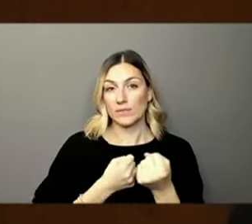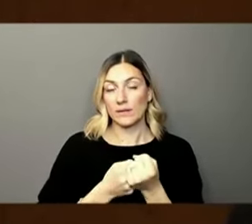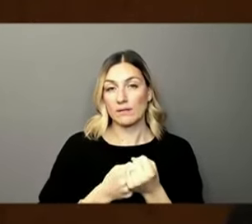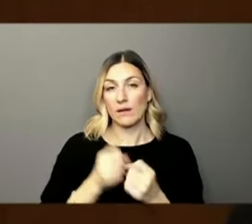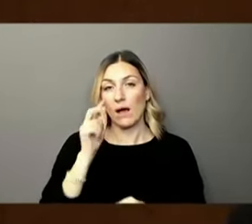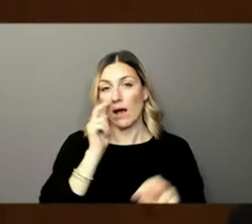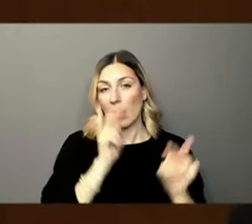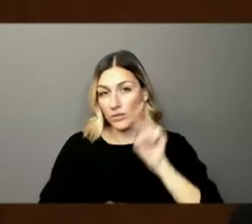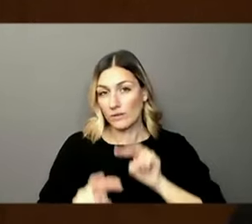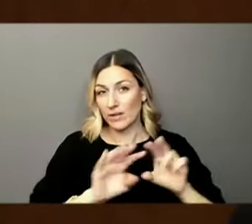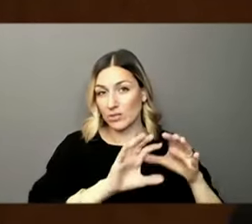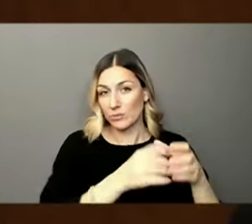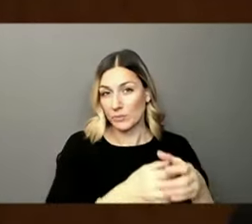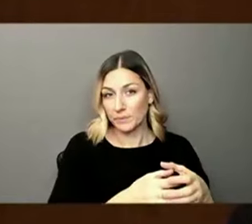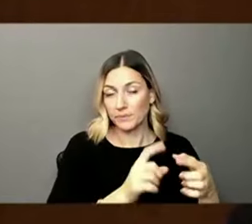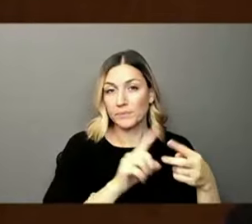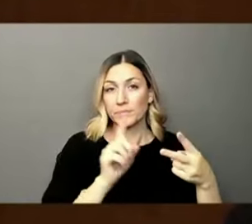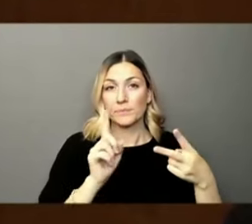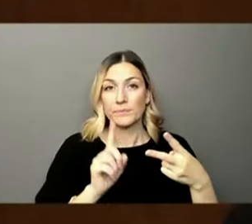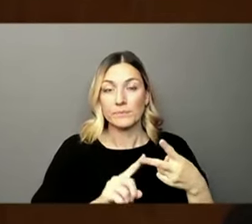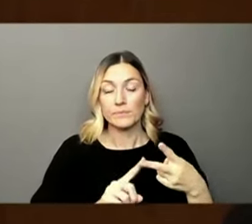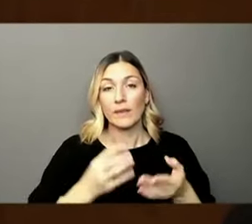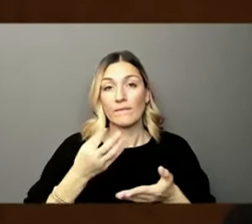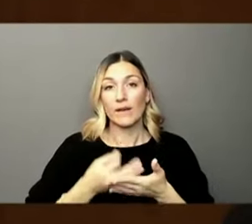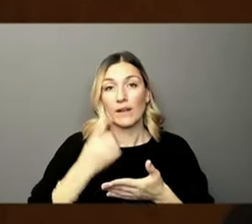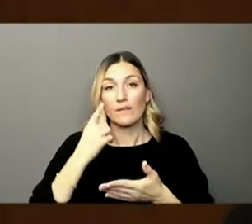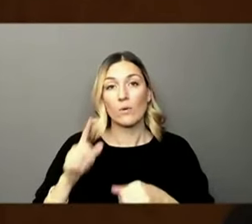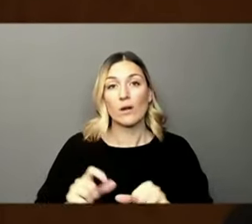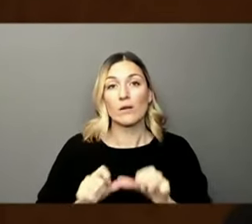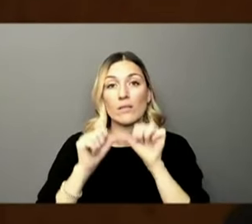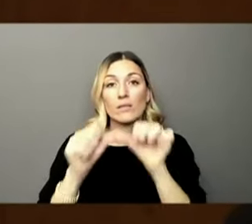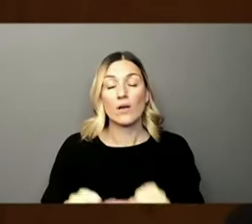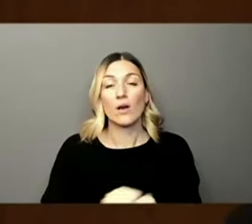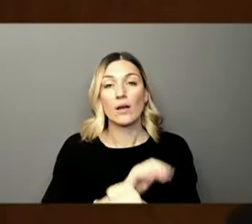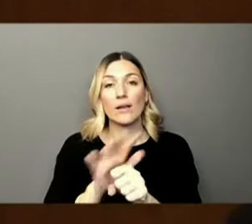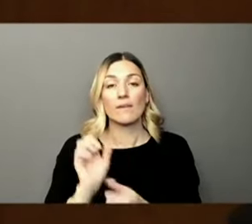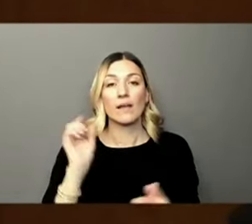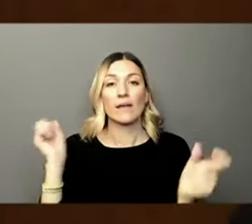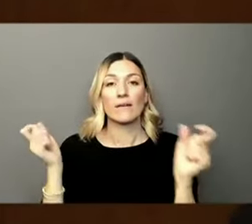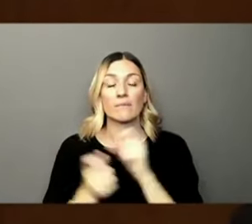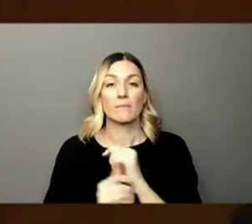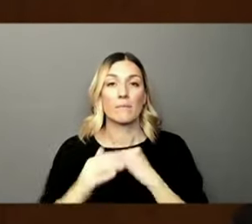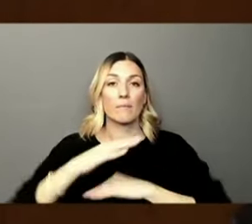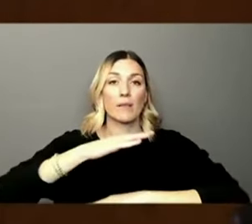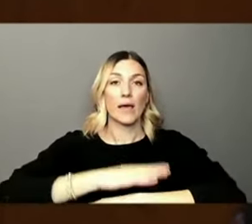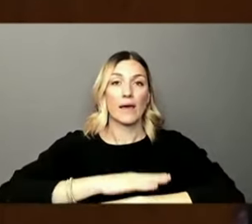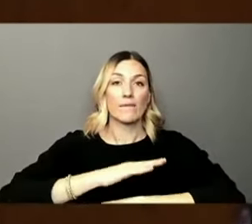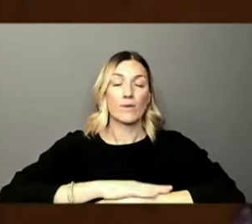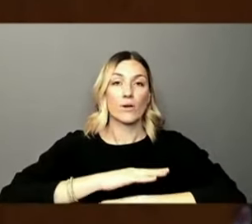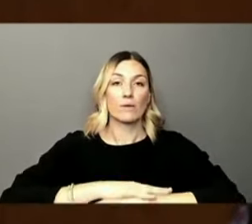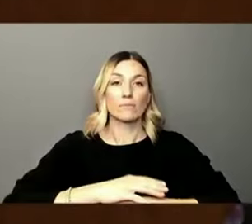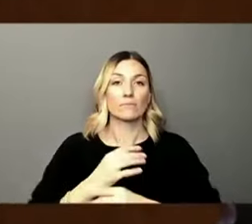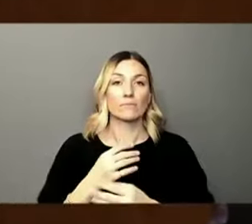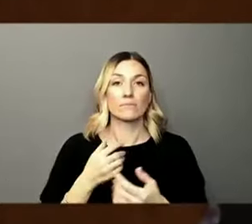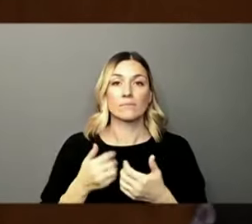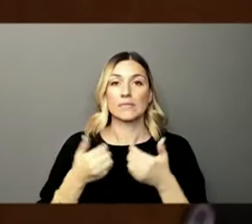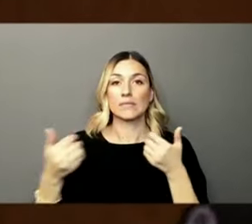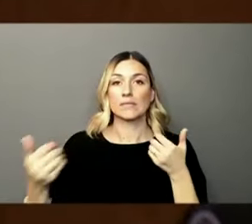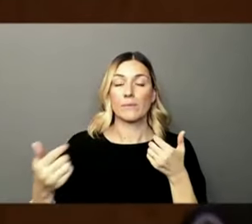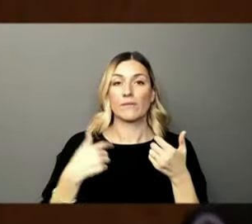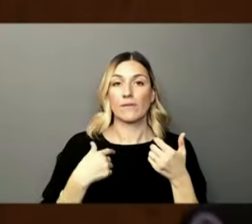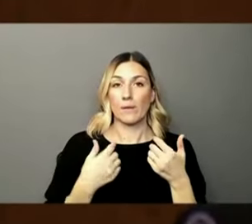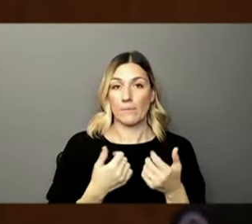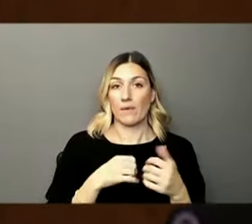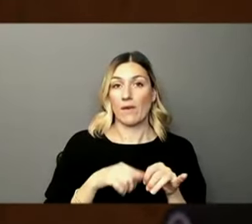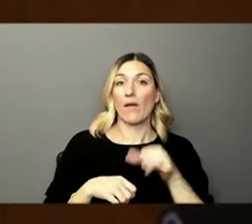cohort, expand funding for long COVID adaptive platform repurposed drug trials independent of the Recover mechanism. And